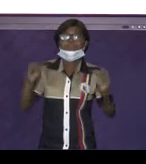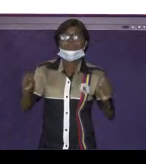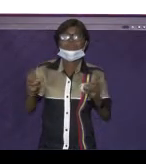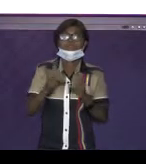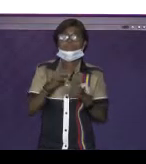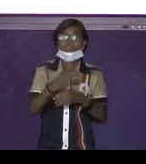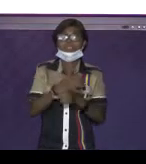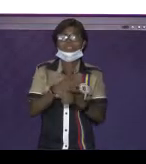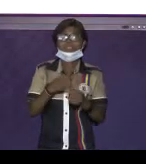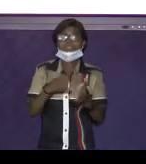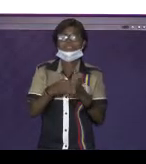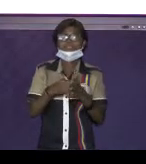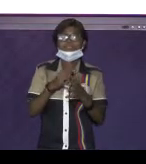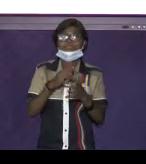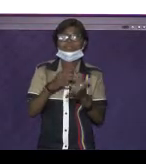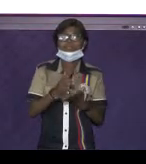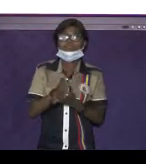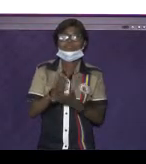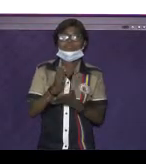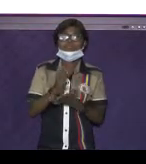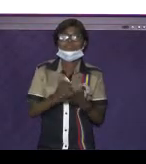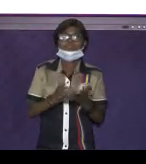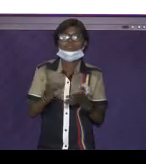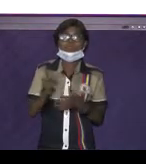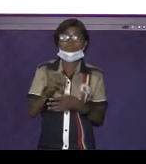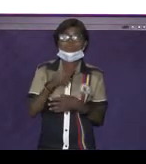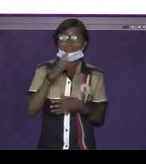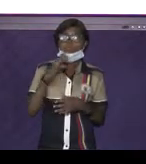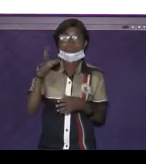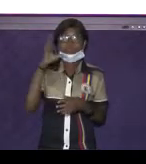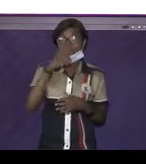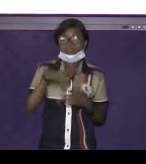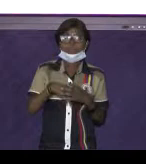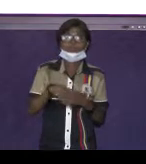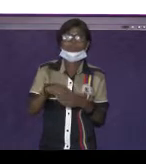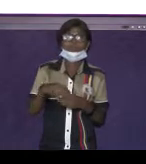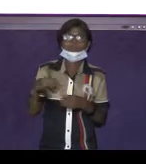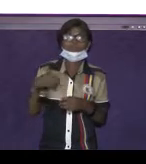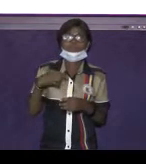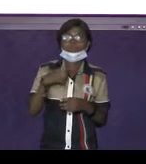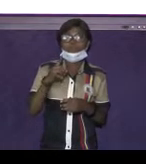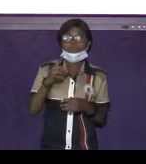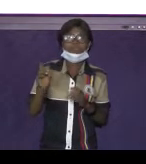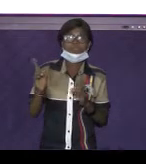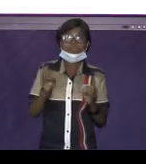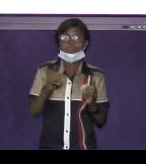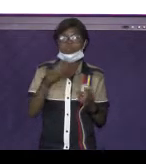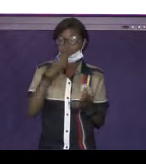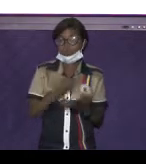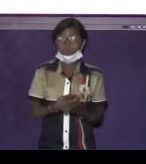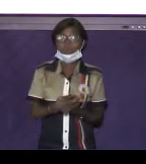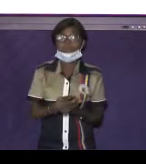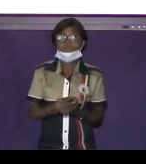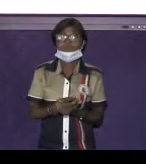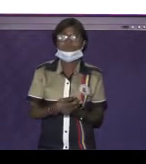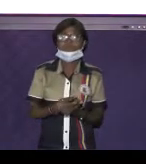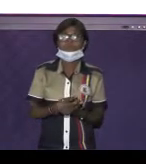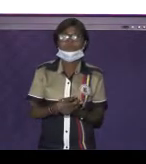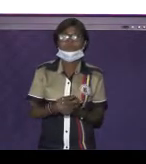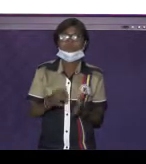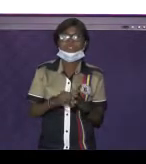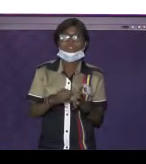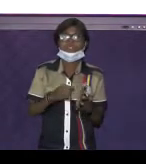you get it right? Okay, some of them you missed out. Oh, no problem. You did well even attempting them at